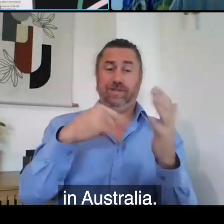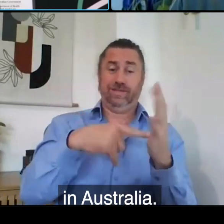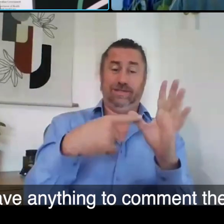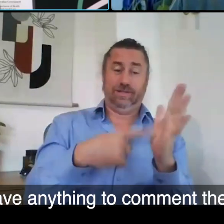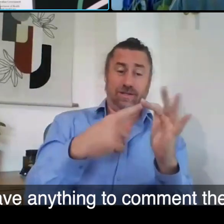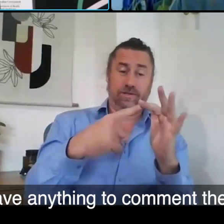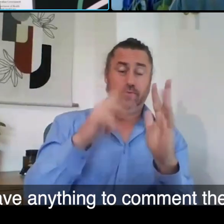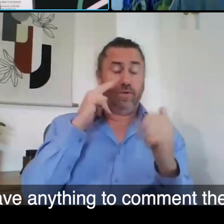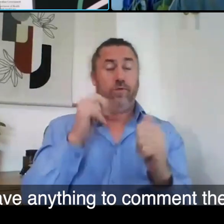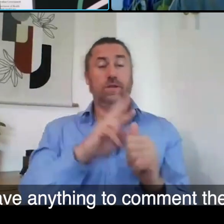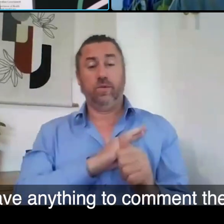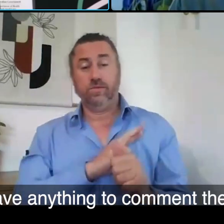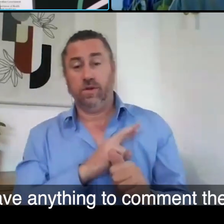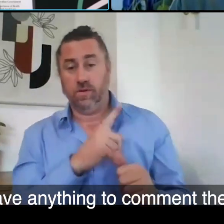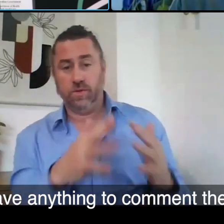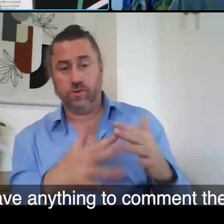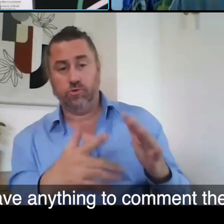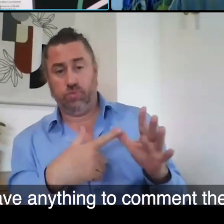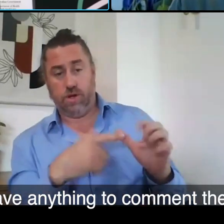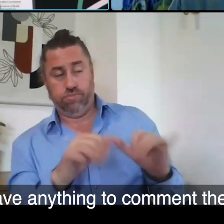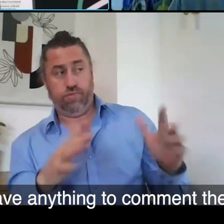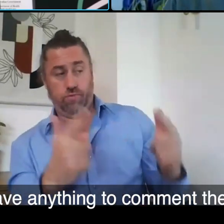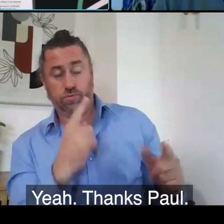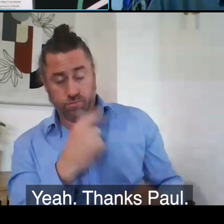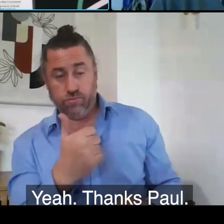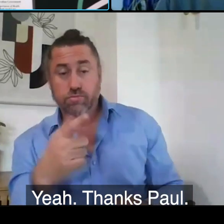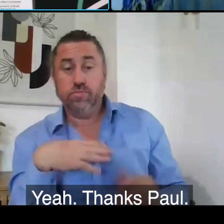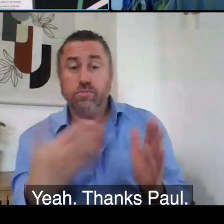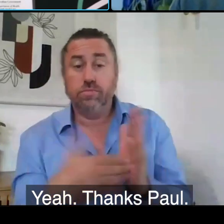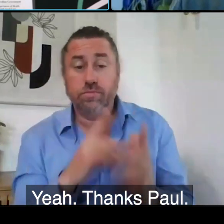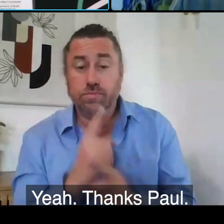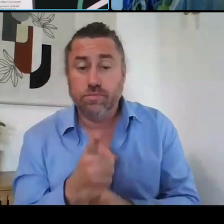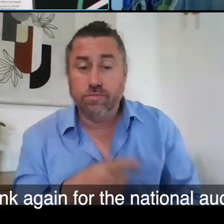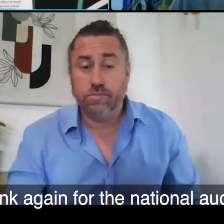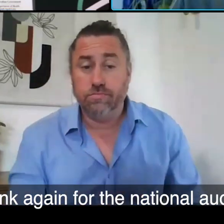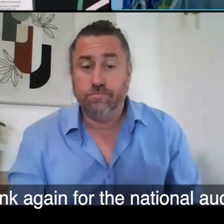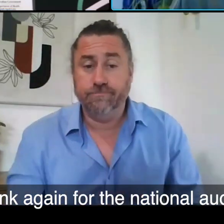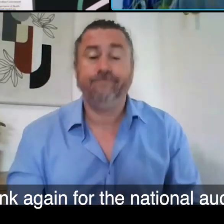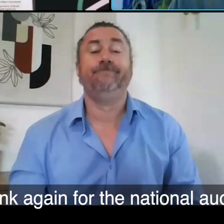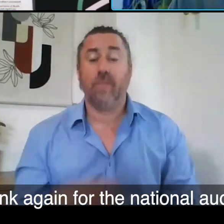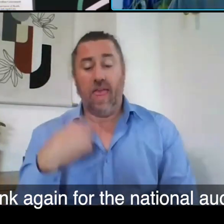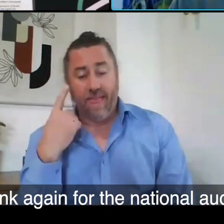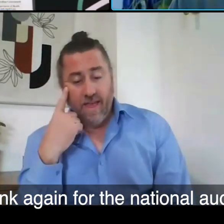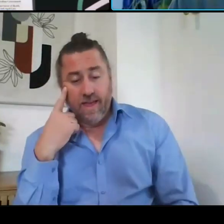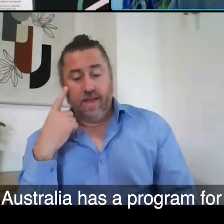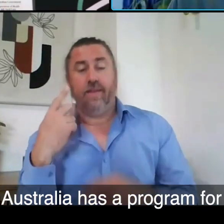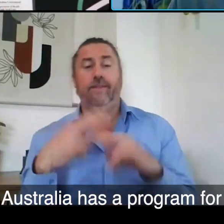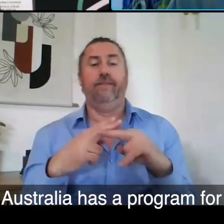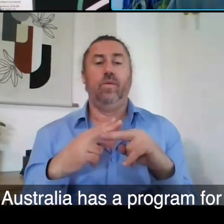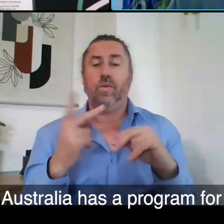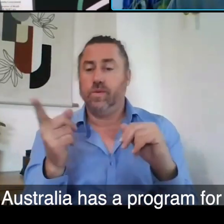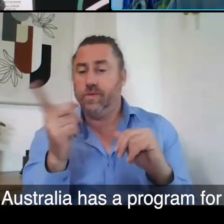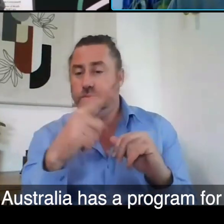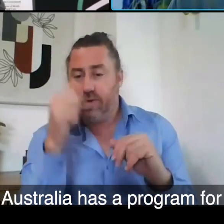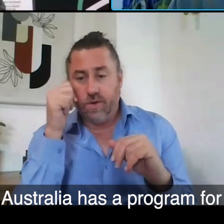in Australia. Do you have anything to comment there, Nigel? Yeah, no, thanks, Paul. So I think, again, for the national audience, yes,